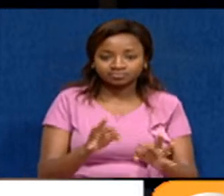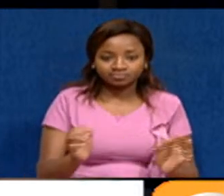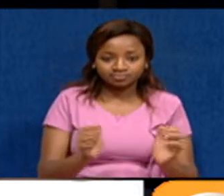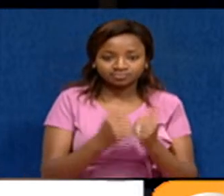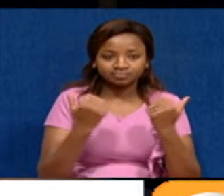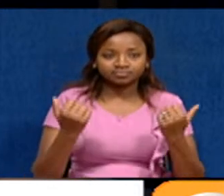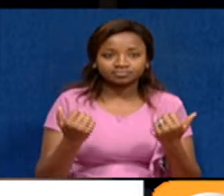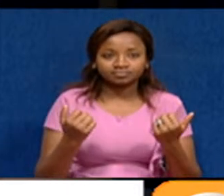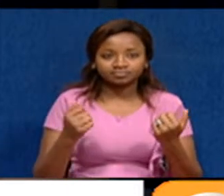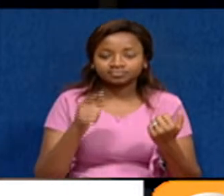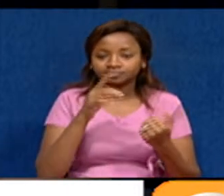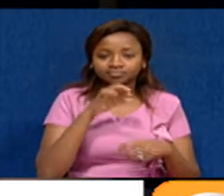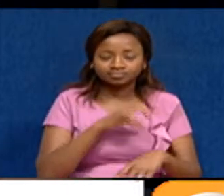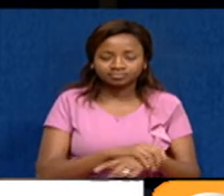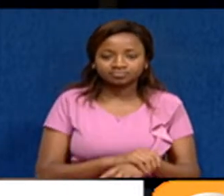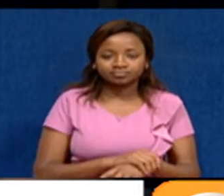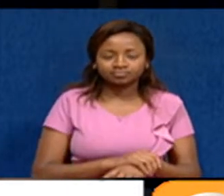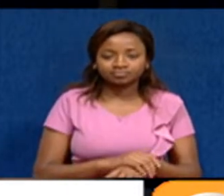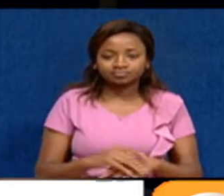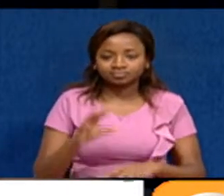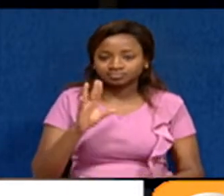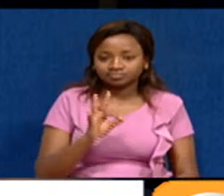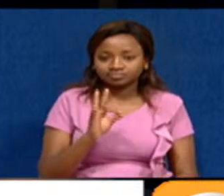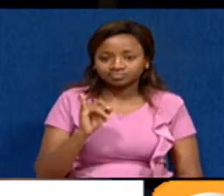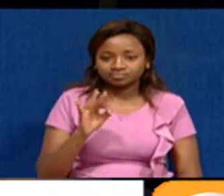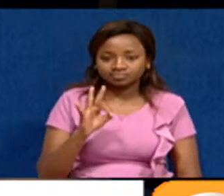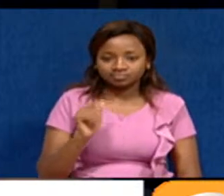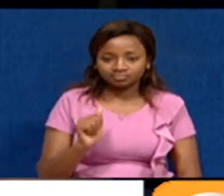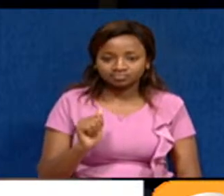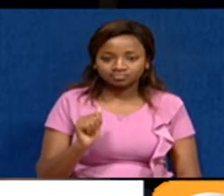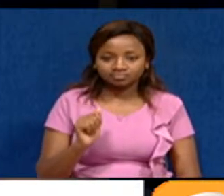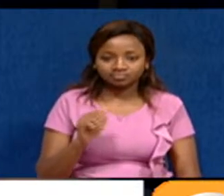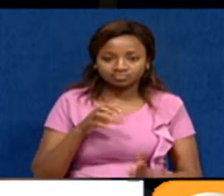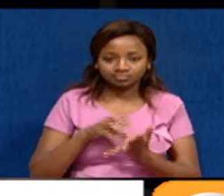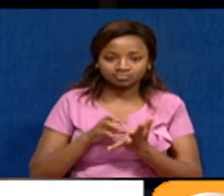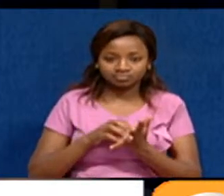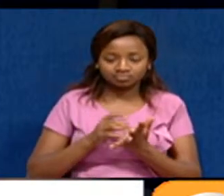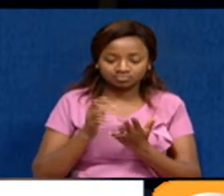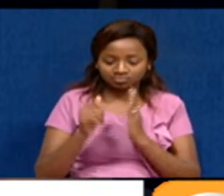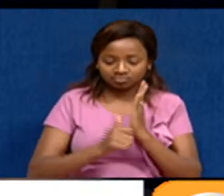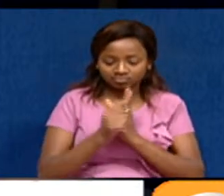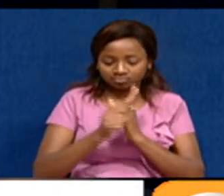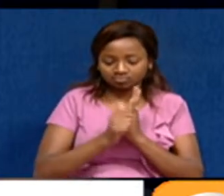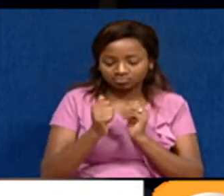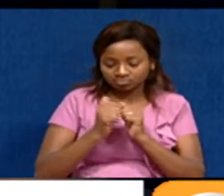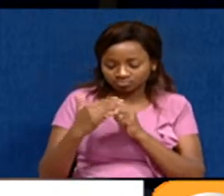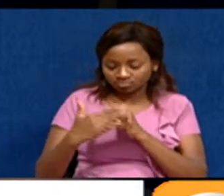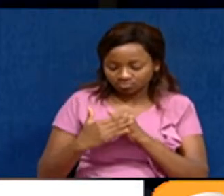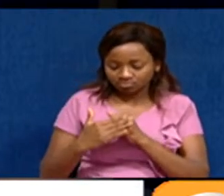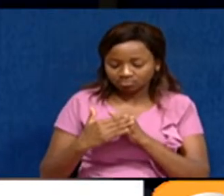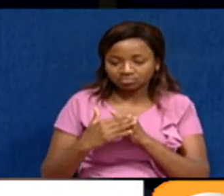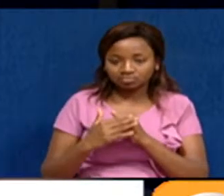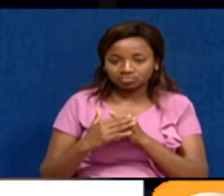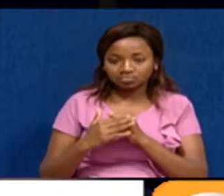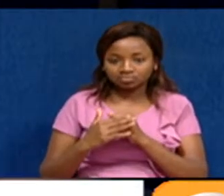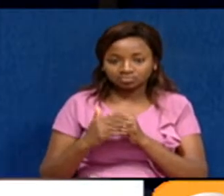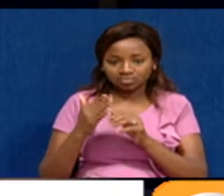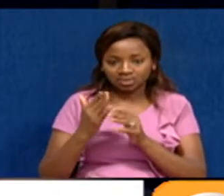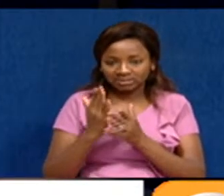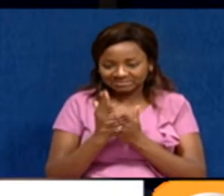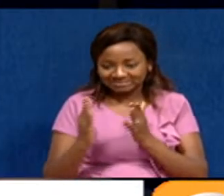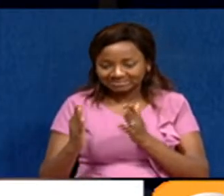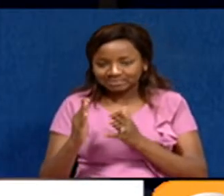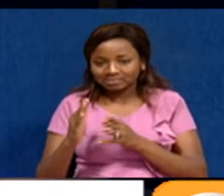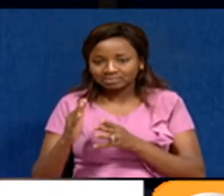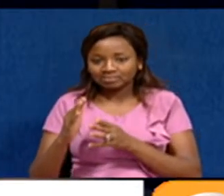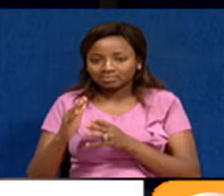the FIFA statutes, Article 19, I think at Sub-Article 2 and 3, they detest